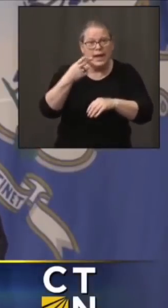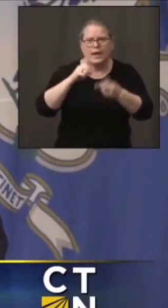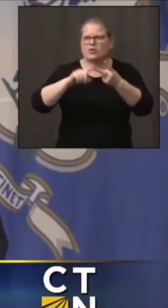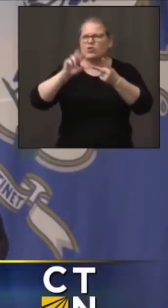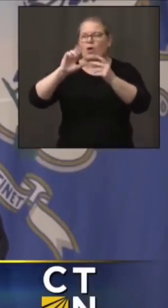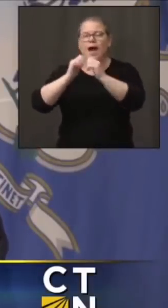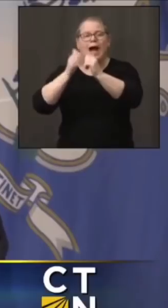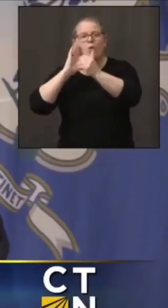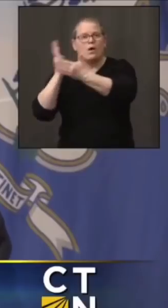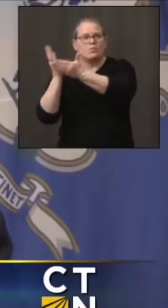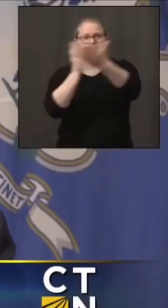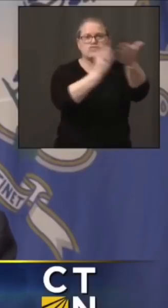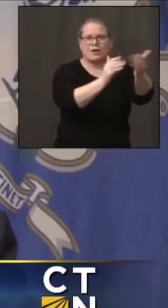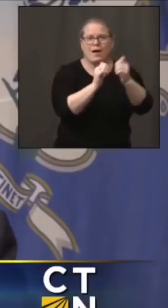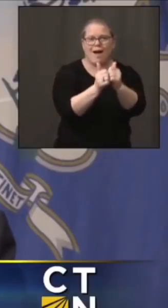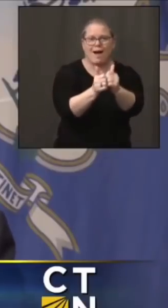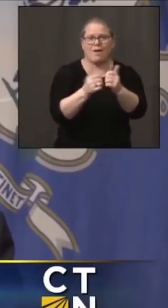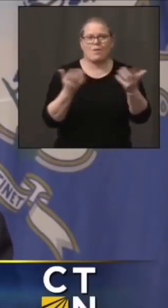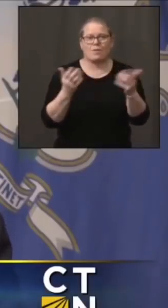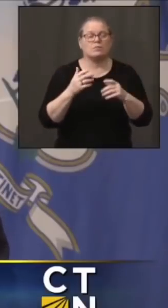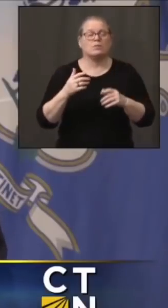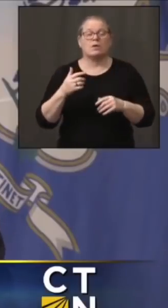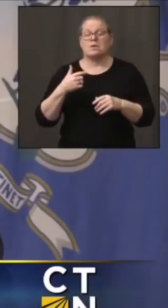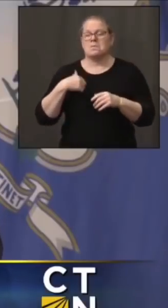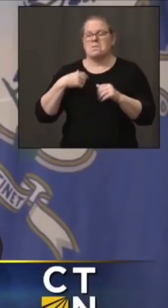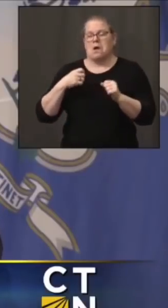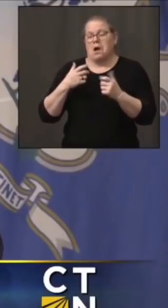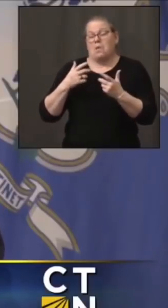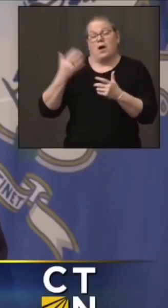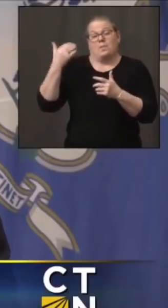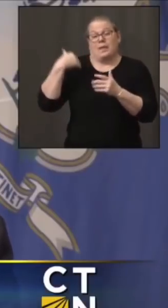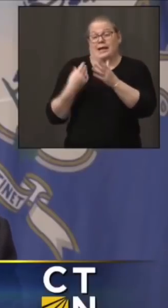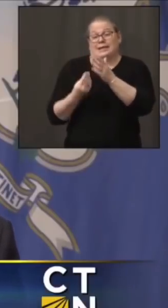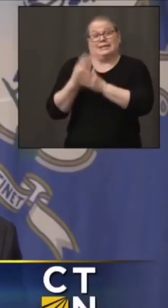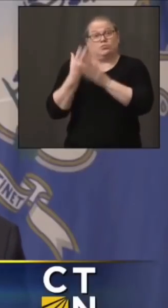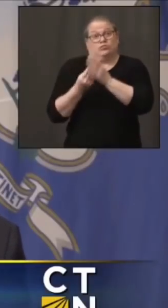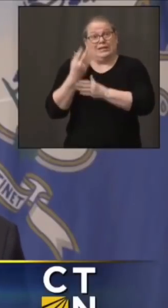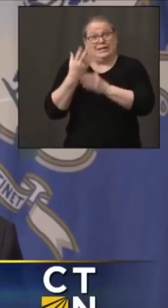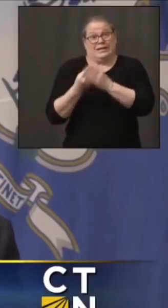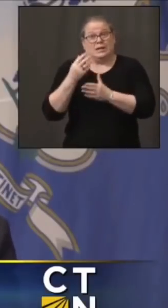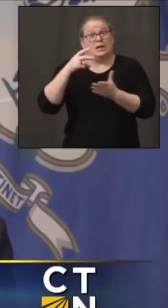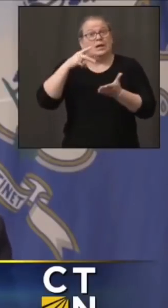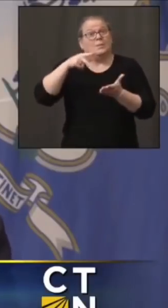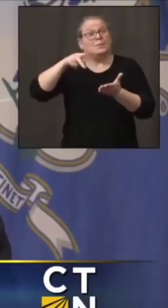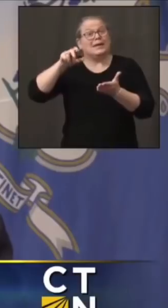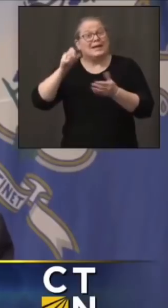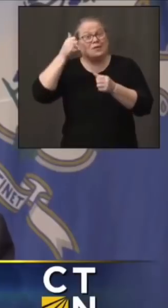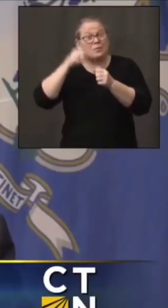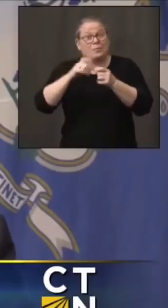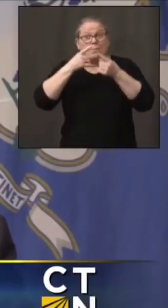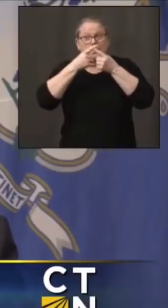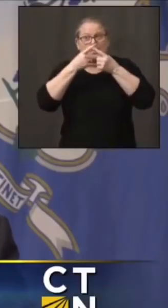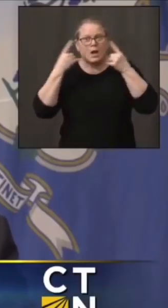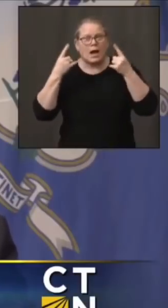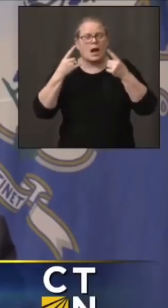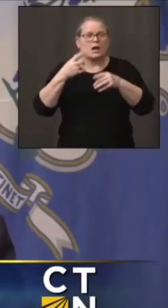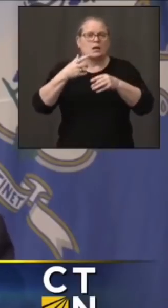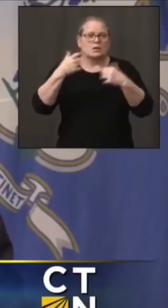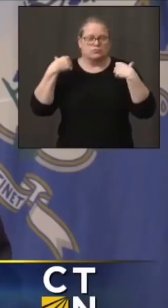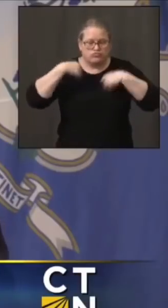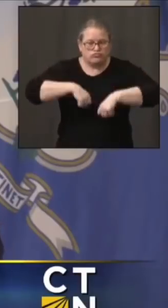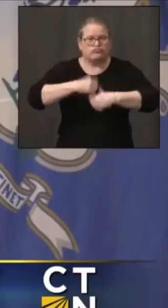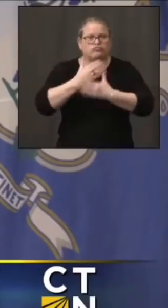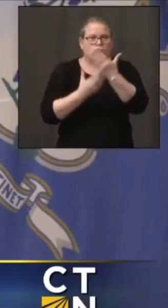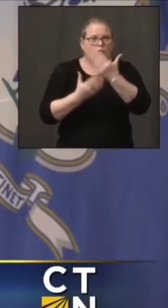very short in terms of PPE back in the spring, we used just-in-time inventory. We could monitor each and every one of those hospitals and clinics